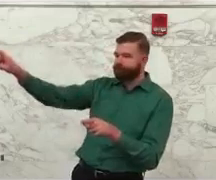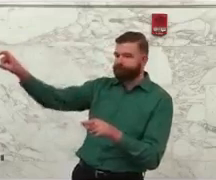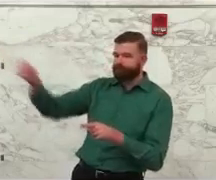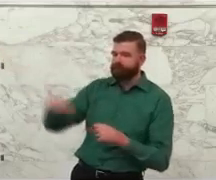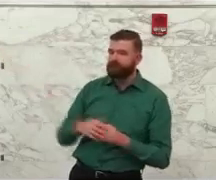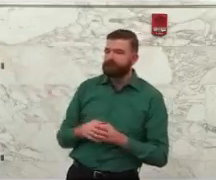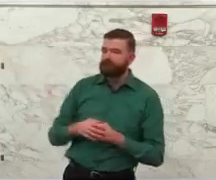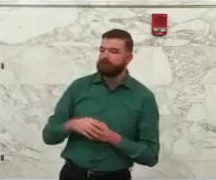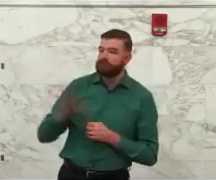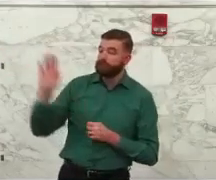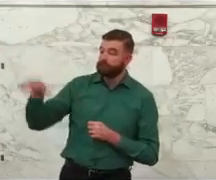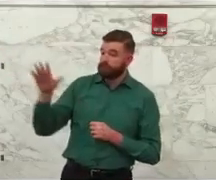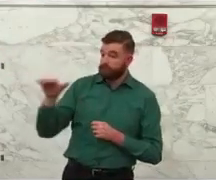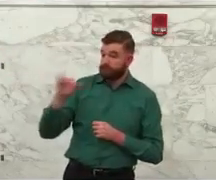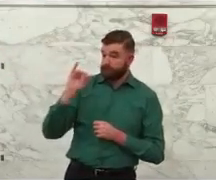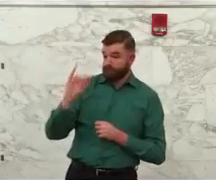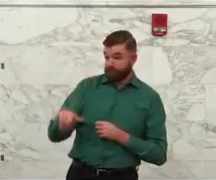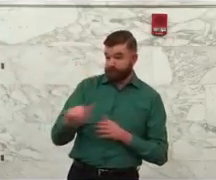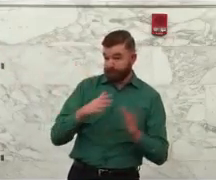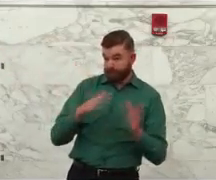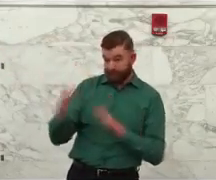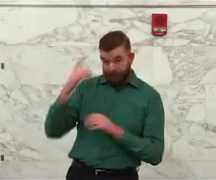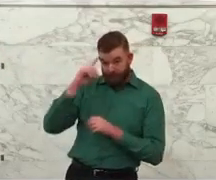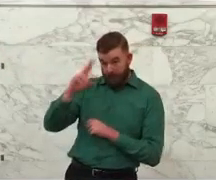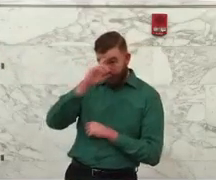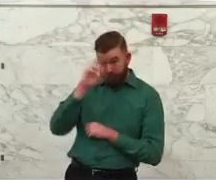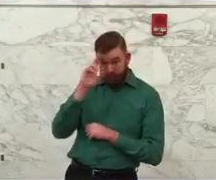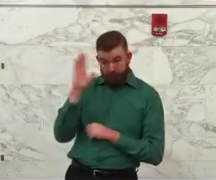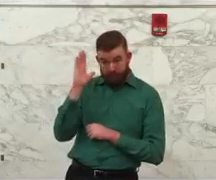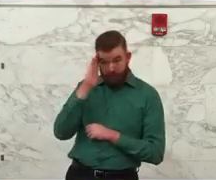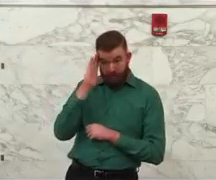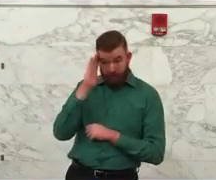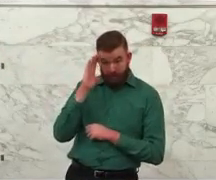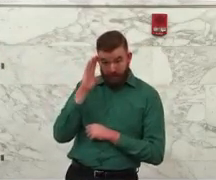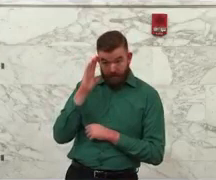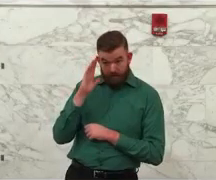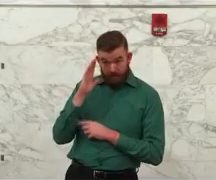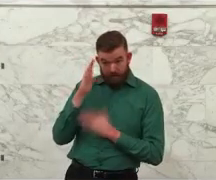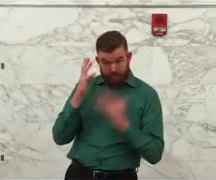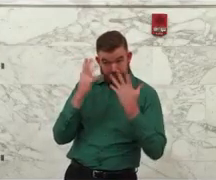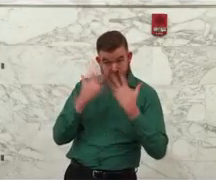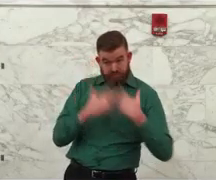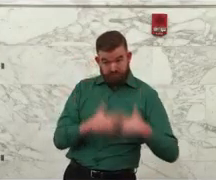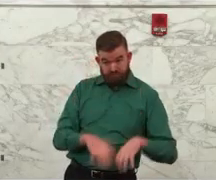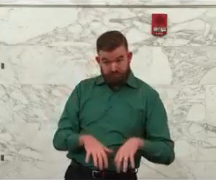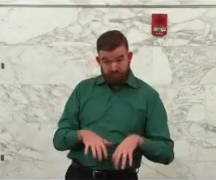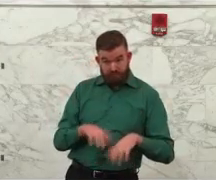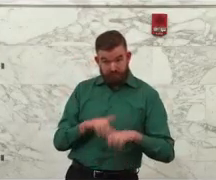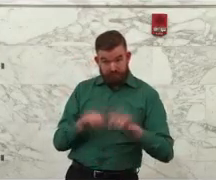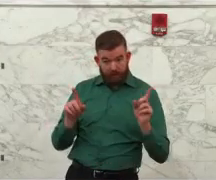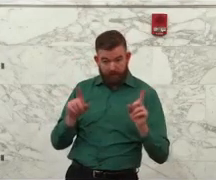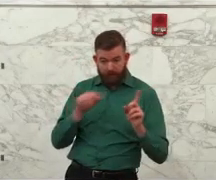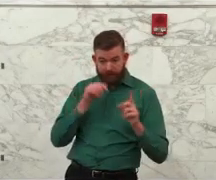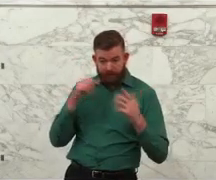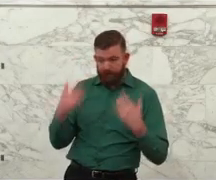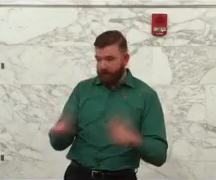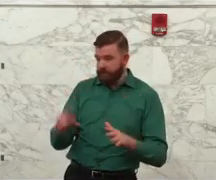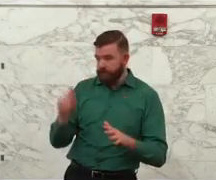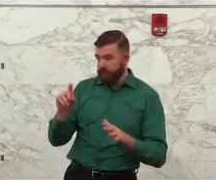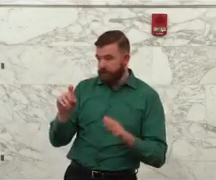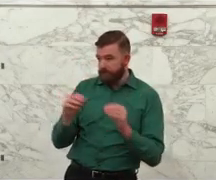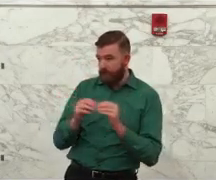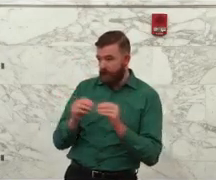hospital beds is proceeding well, but there's a long road in front of us. Our healthcare